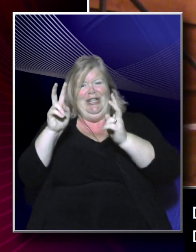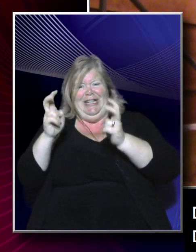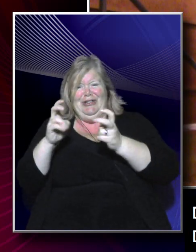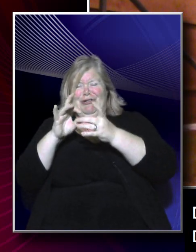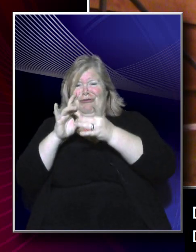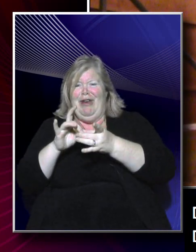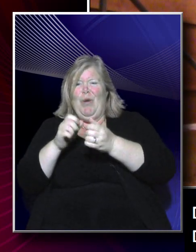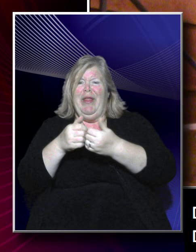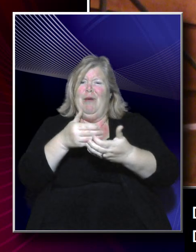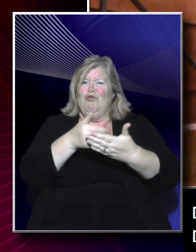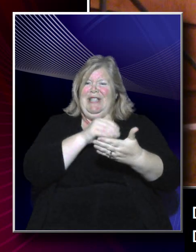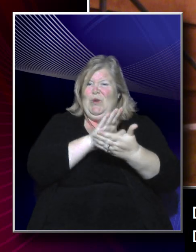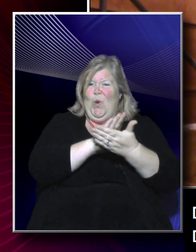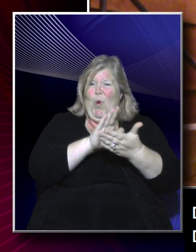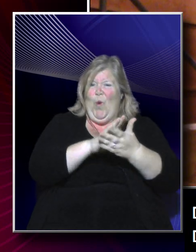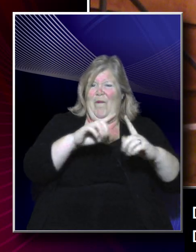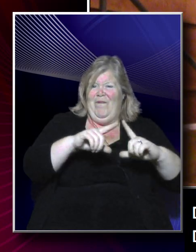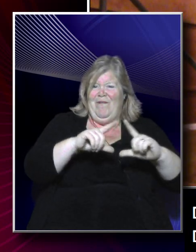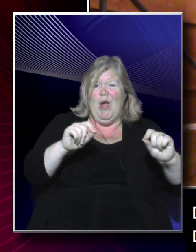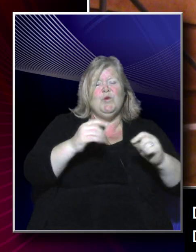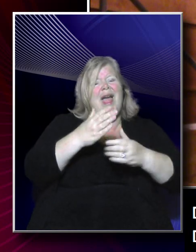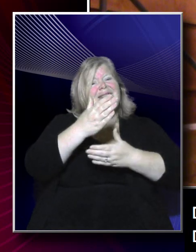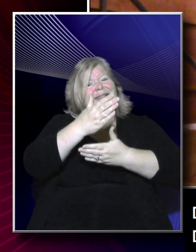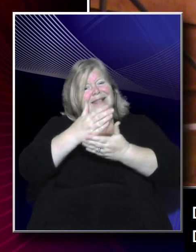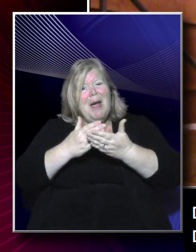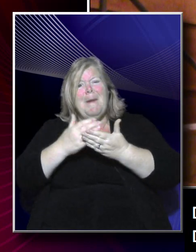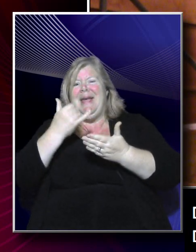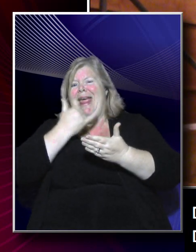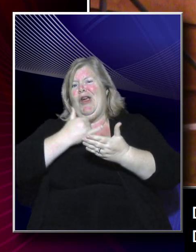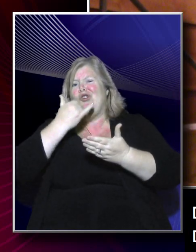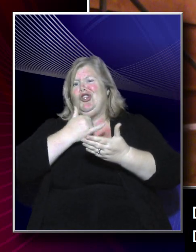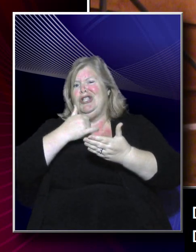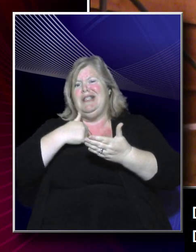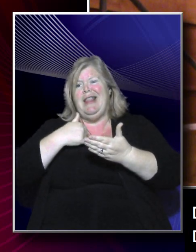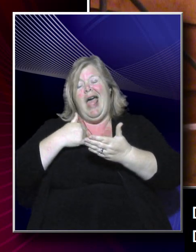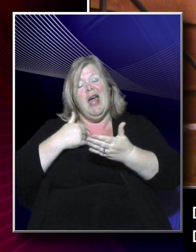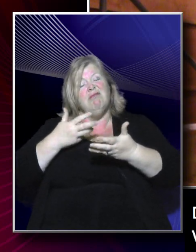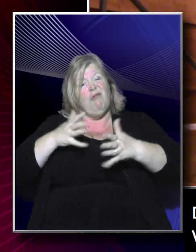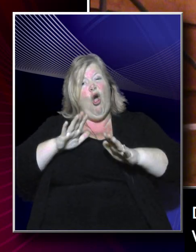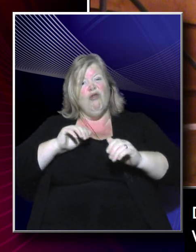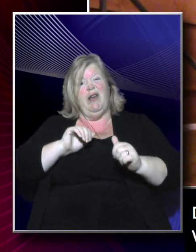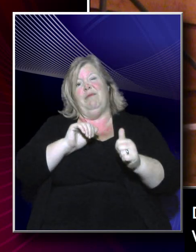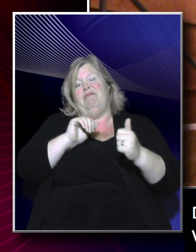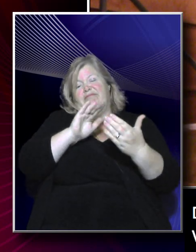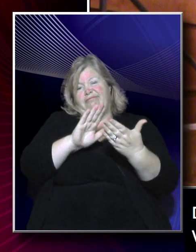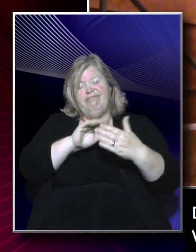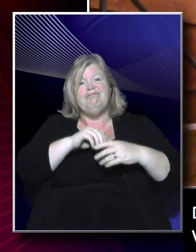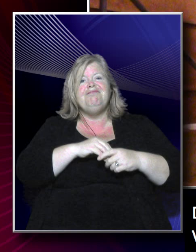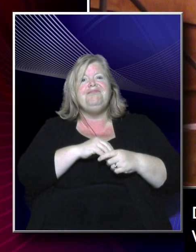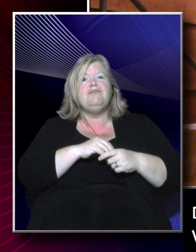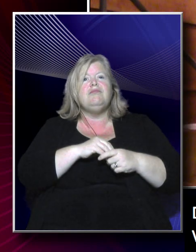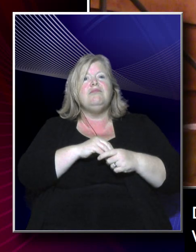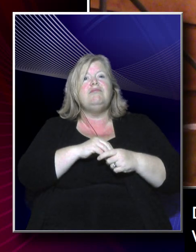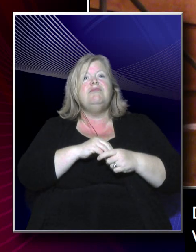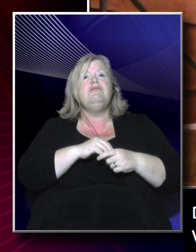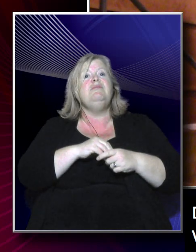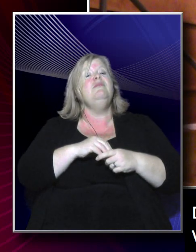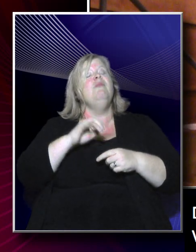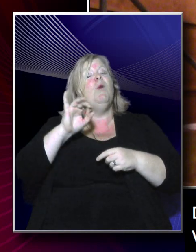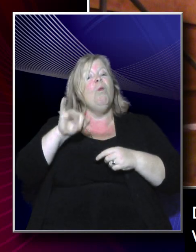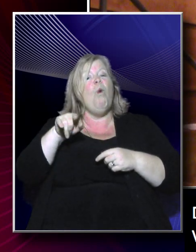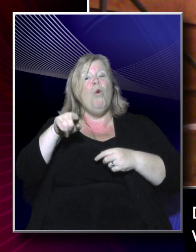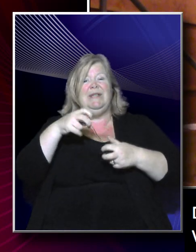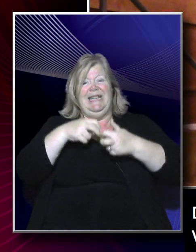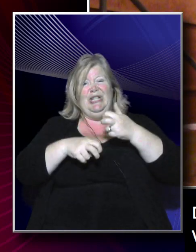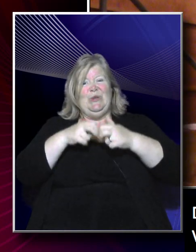integrity errors that are currently being addressed or have already been addressed. These issues currently have an effect